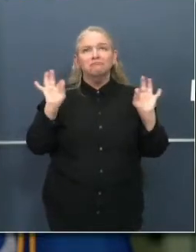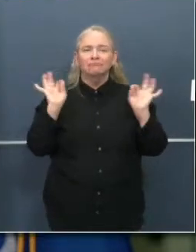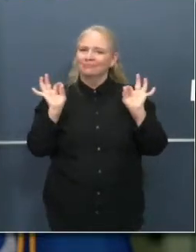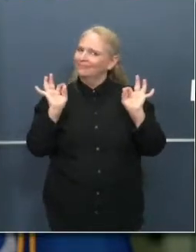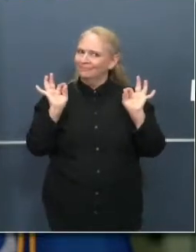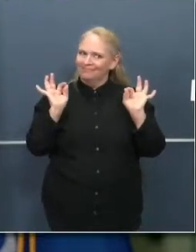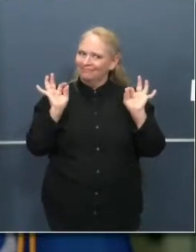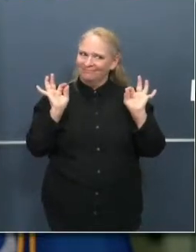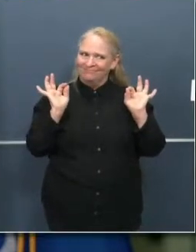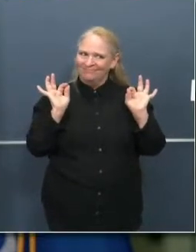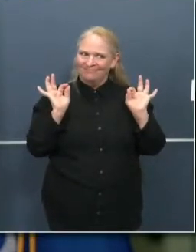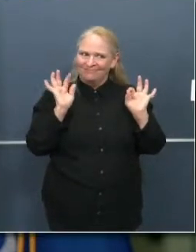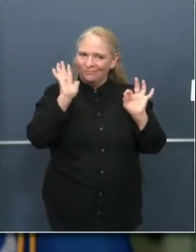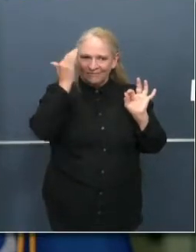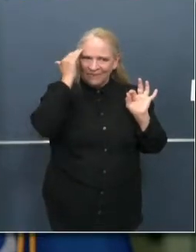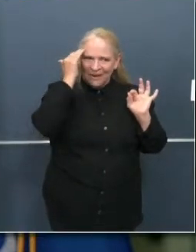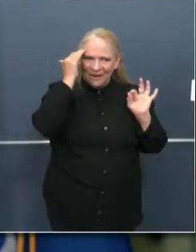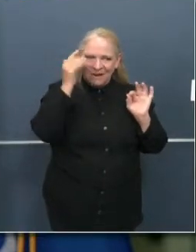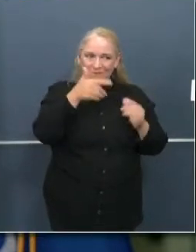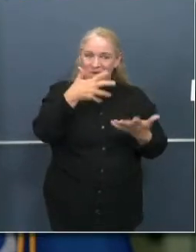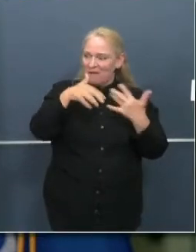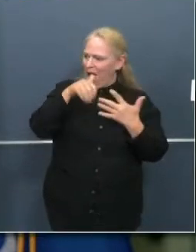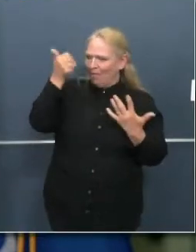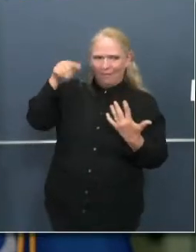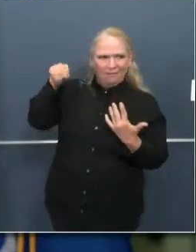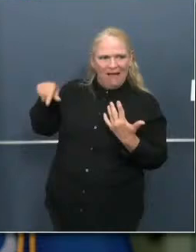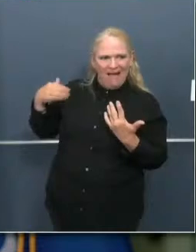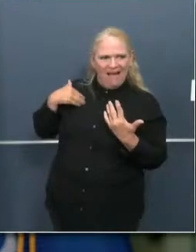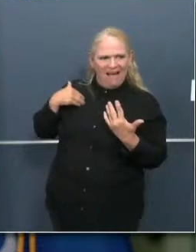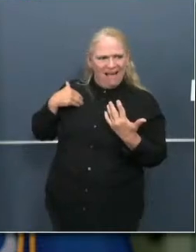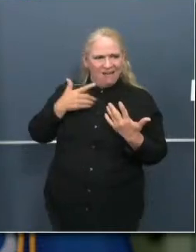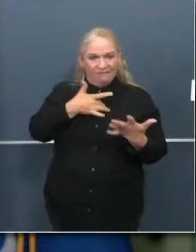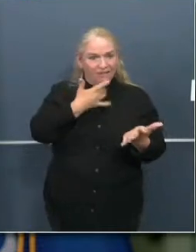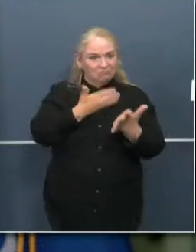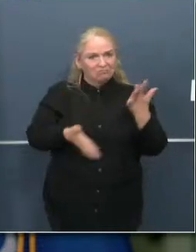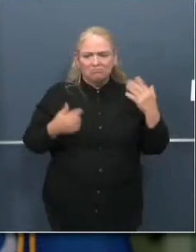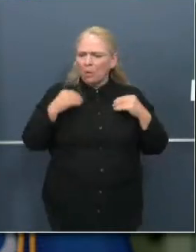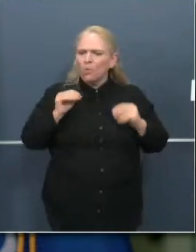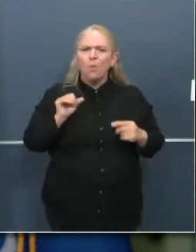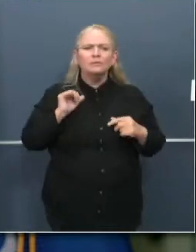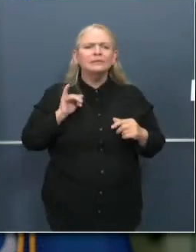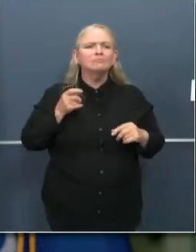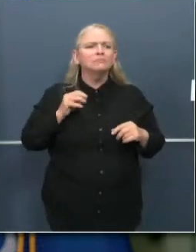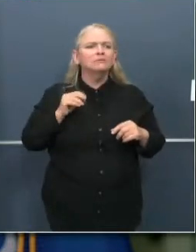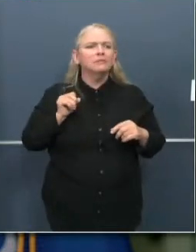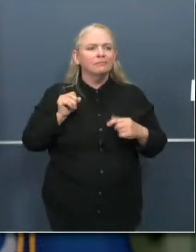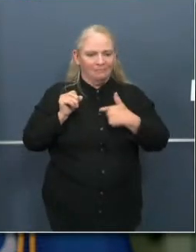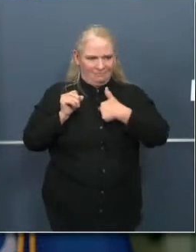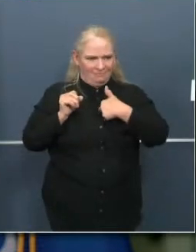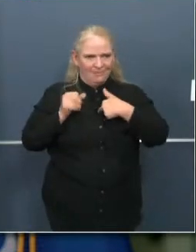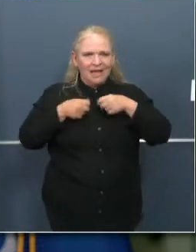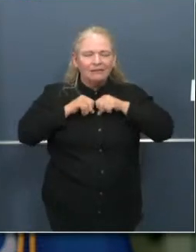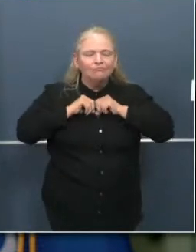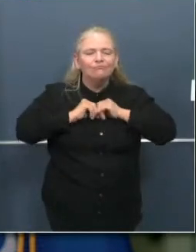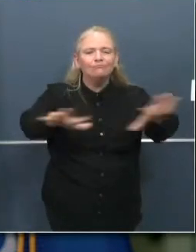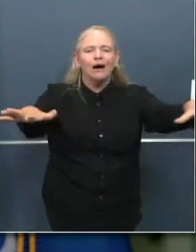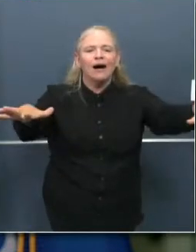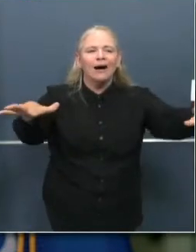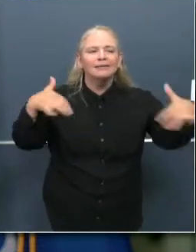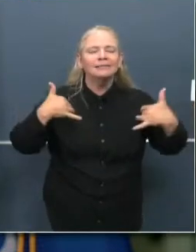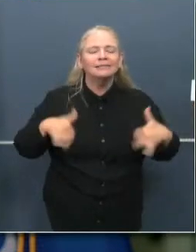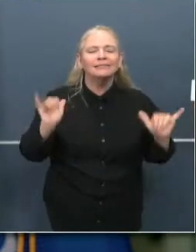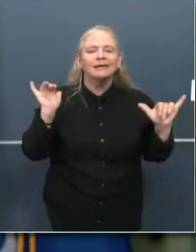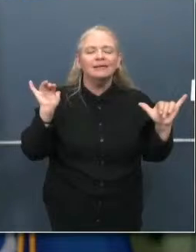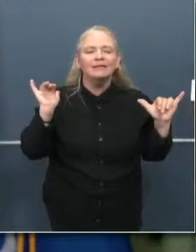spread that disease to someone who may have a compromised immune system. And so you don't want to dream of regretting, you don't